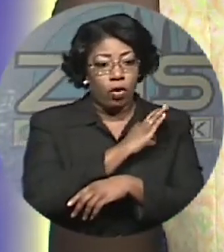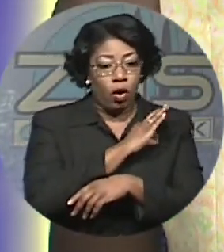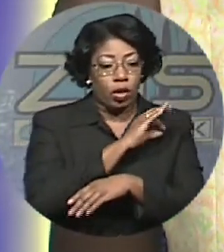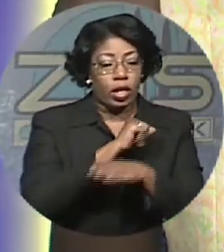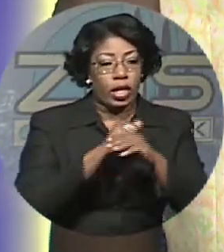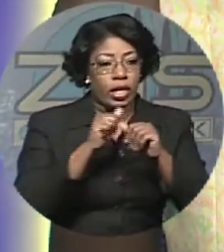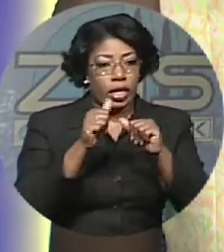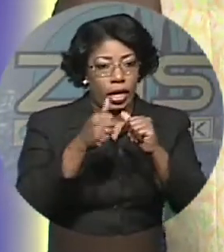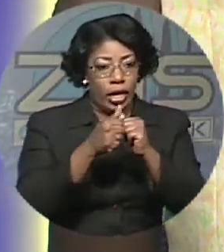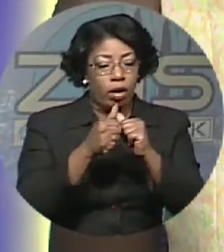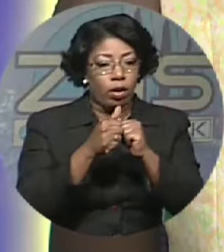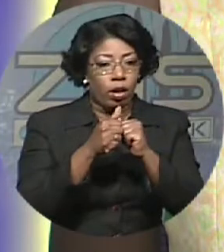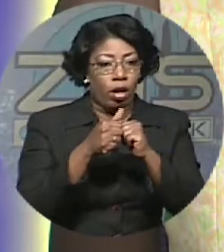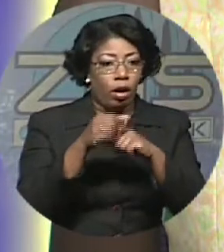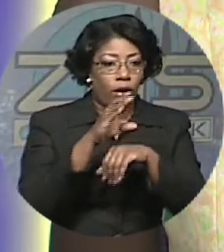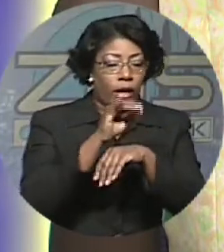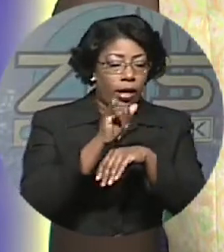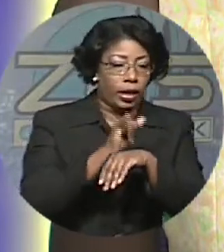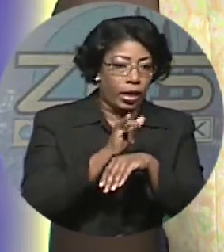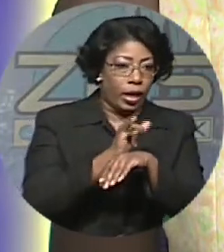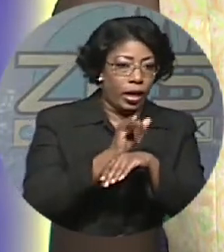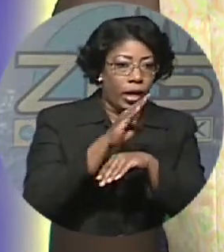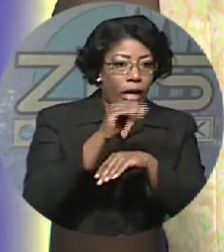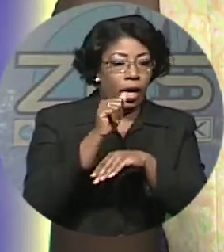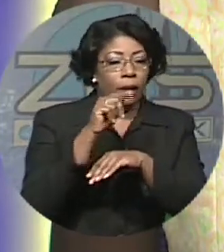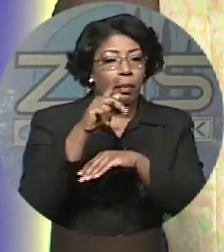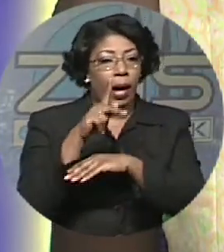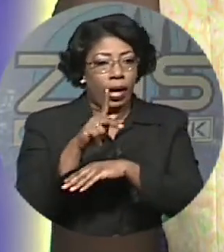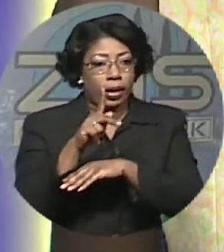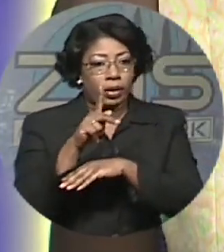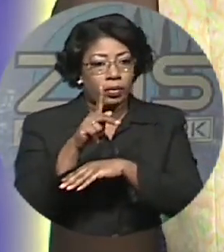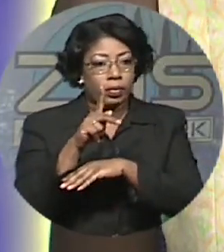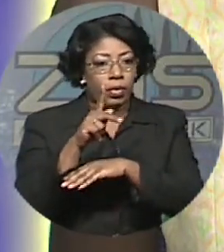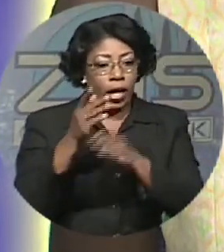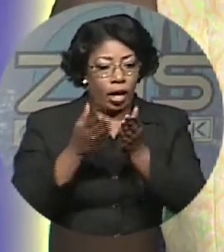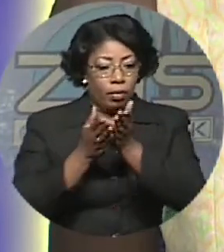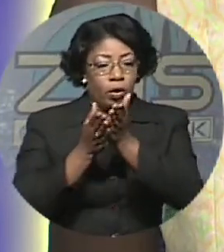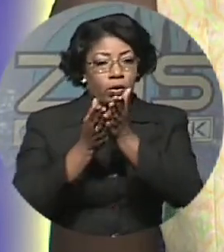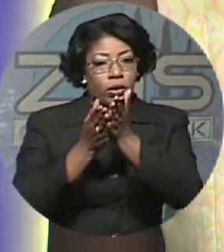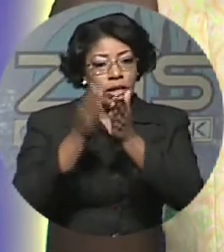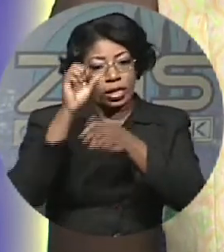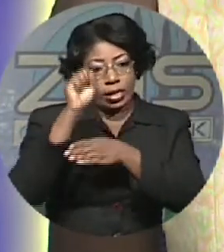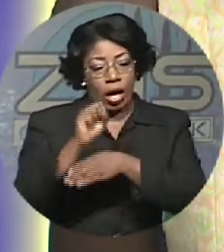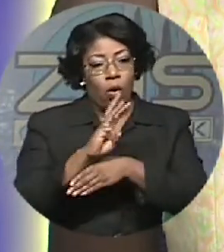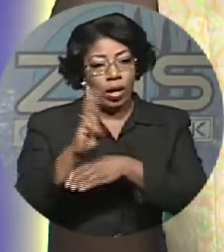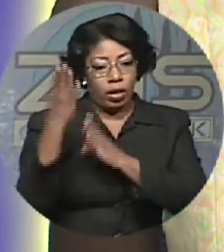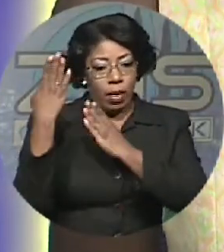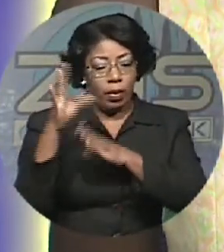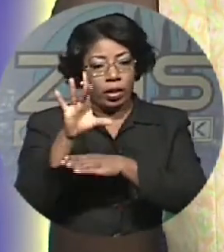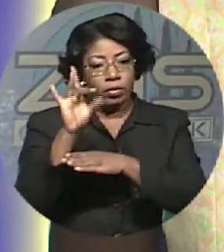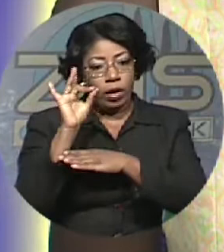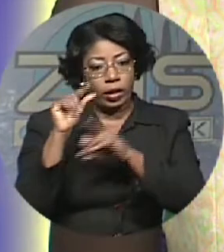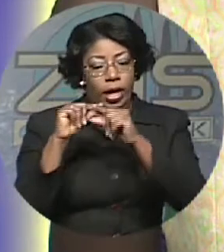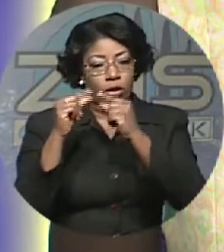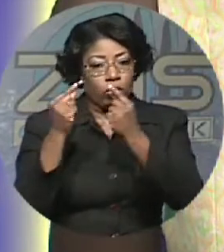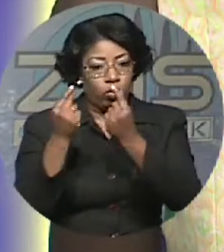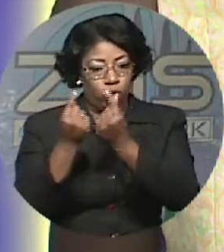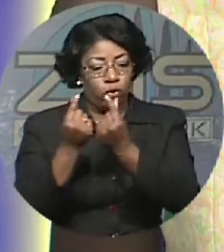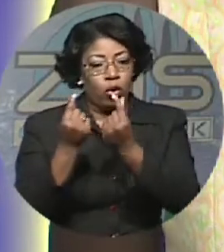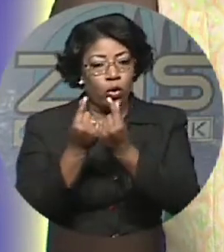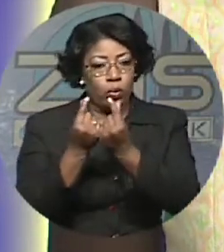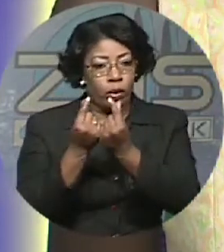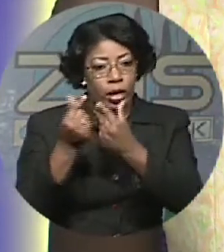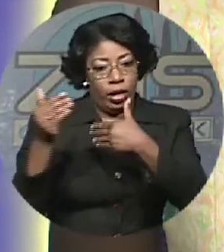of Key South Bank. The HMBS Durwood Knowles was on patrol in southwestern Bahamas when they discovered the group near Anguilla